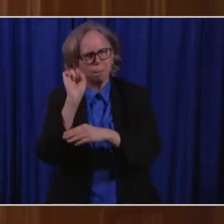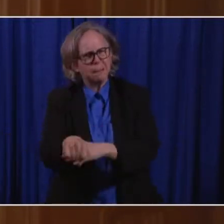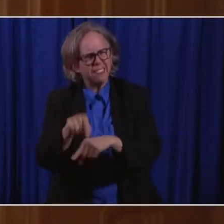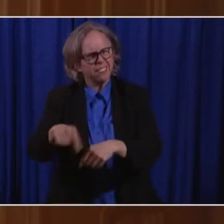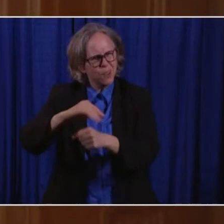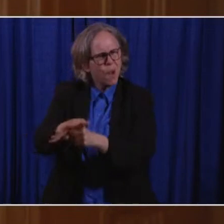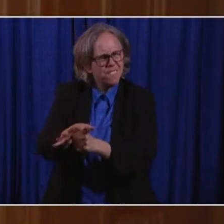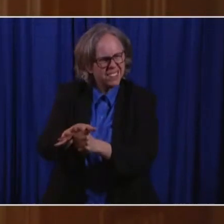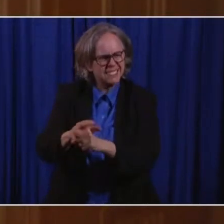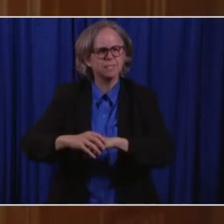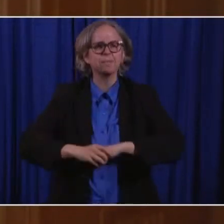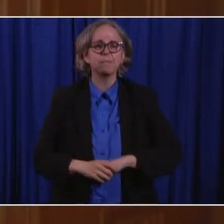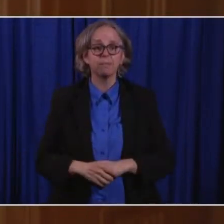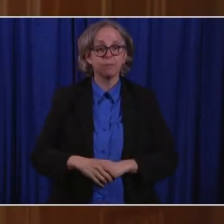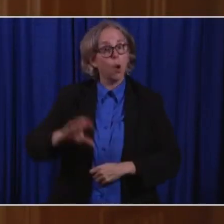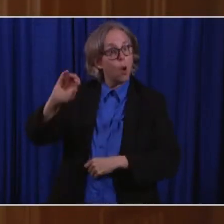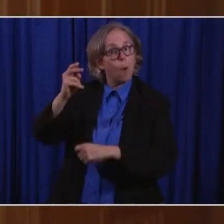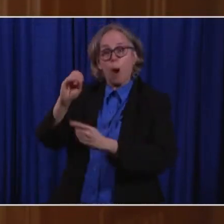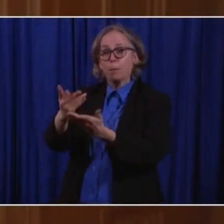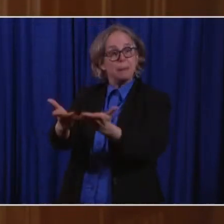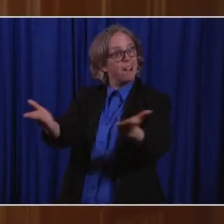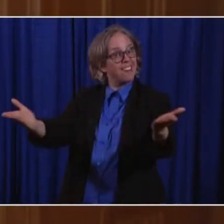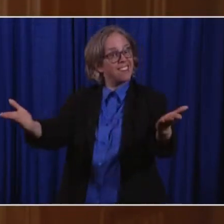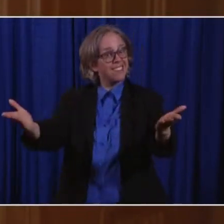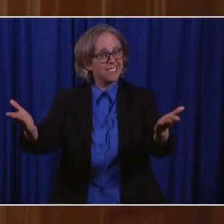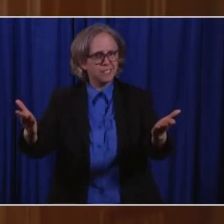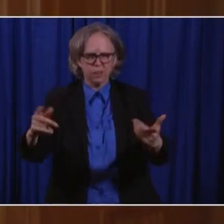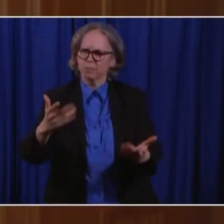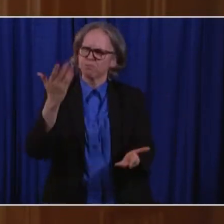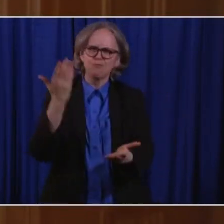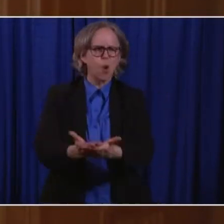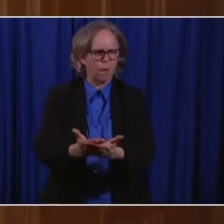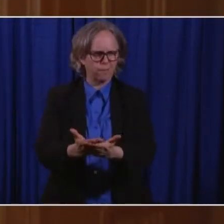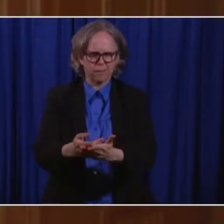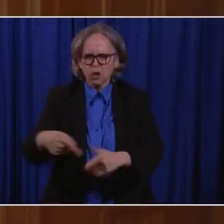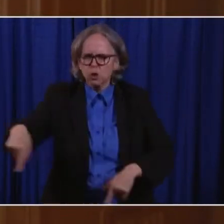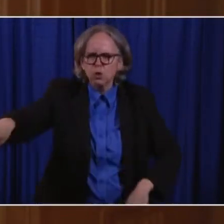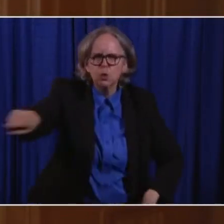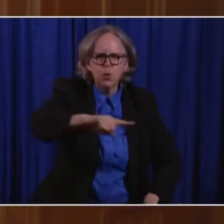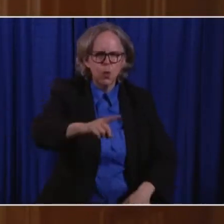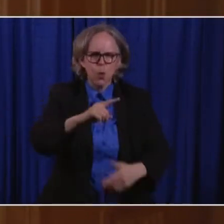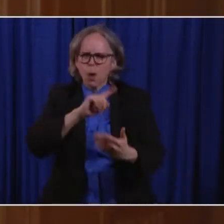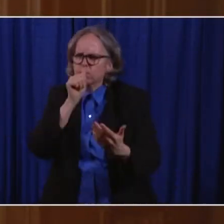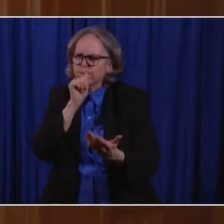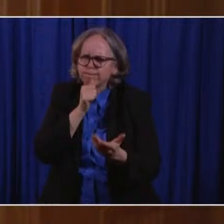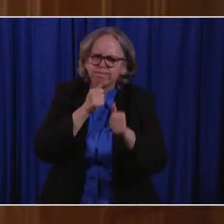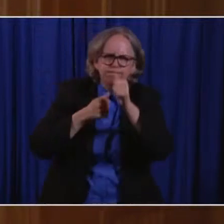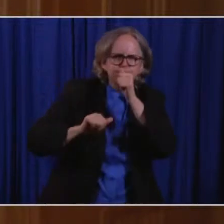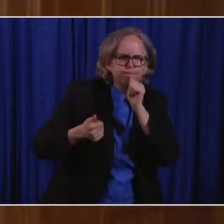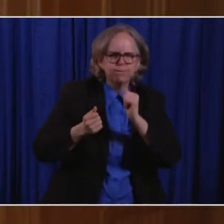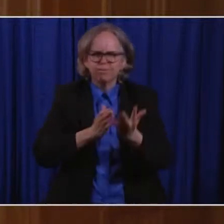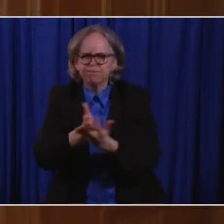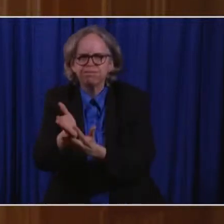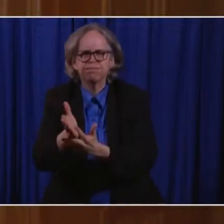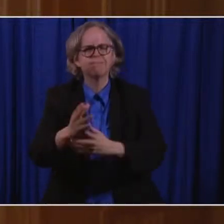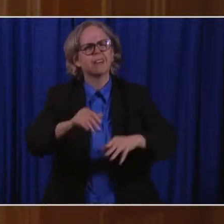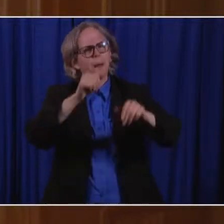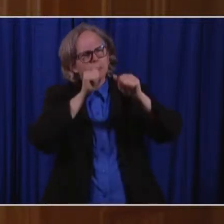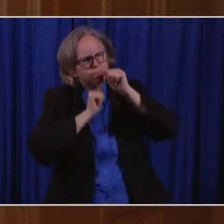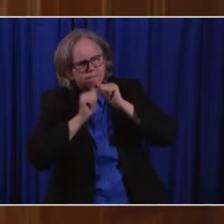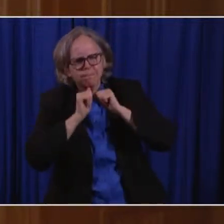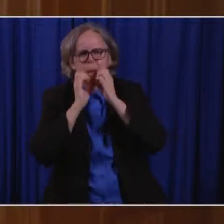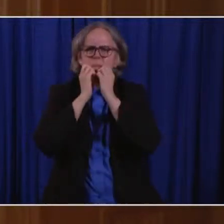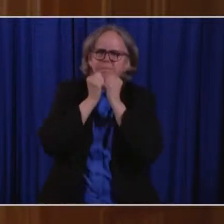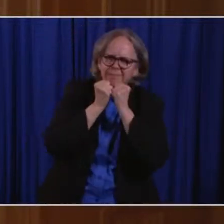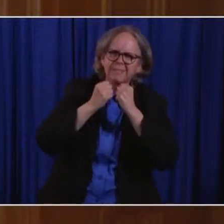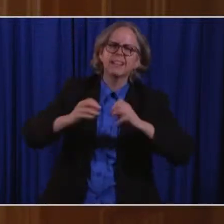showed grit, determination, and such great compassion. Our exhausted, beleaguered nurses,